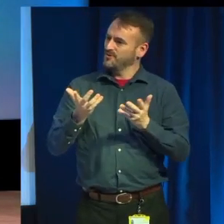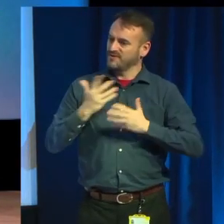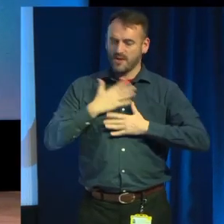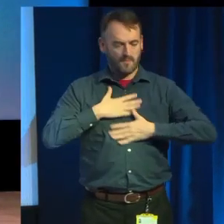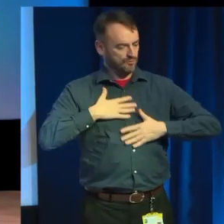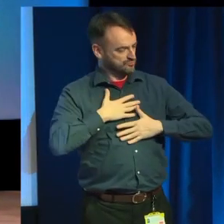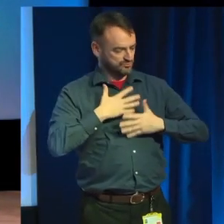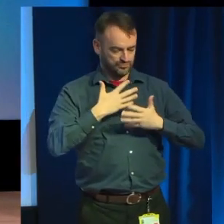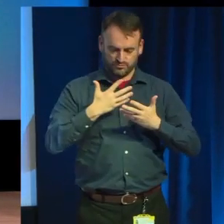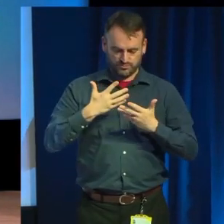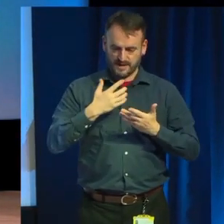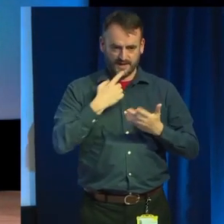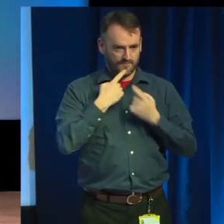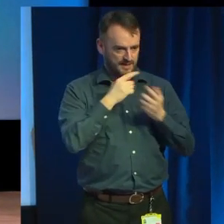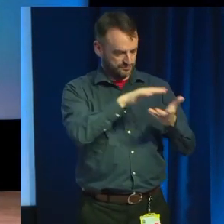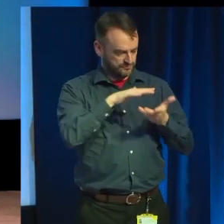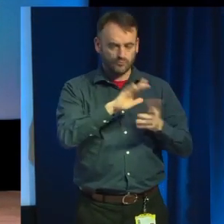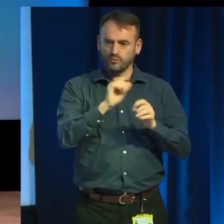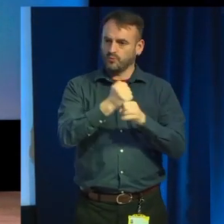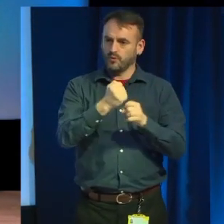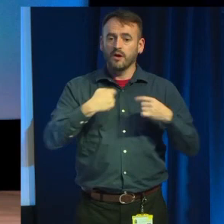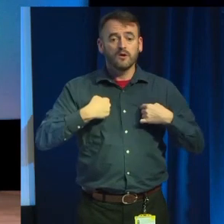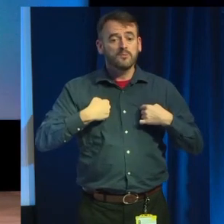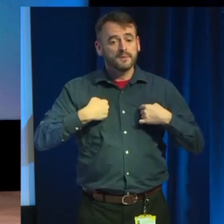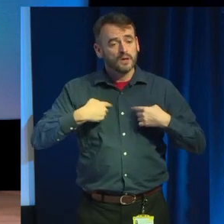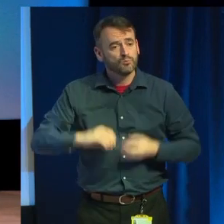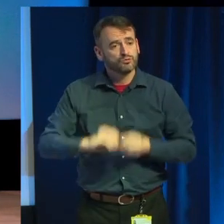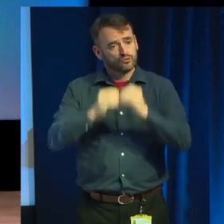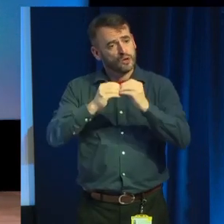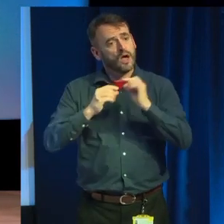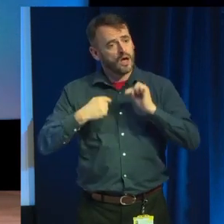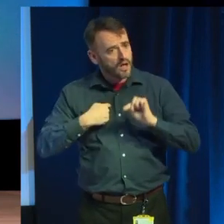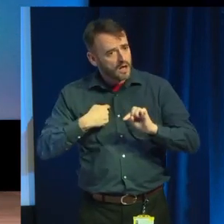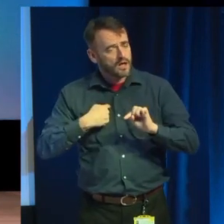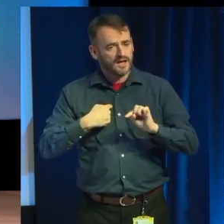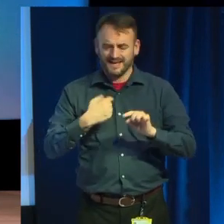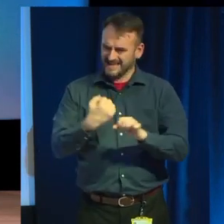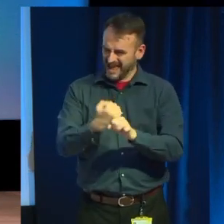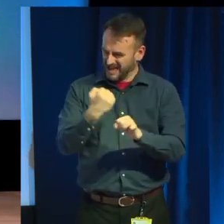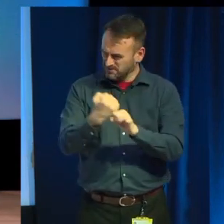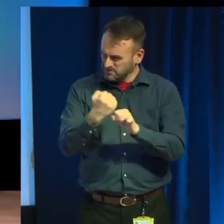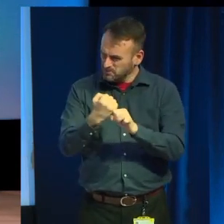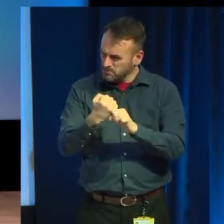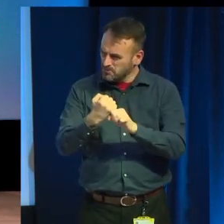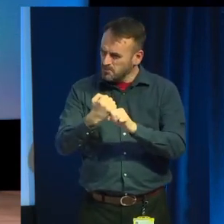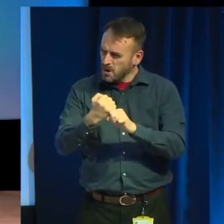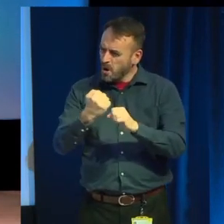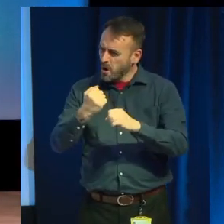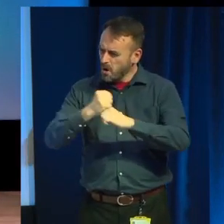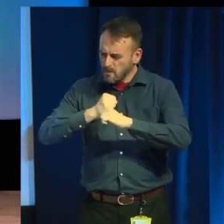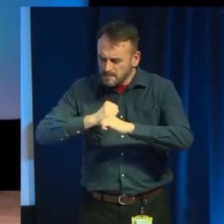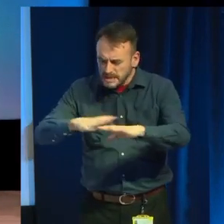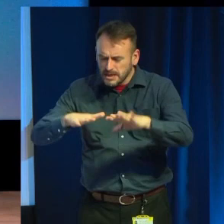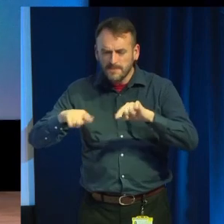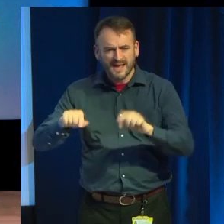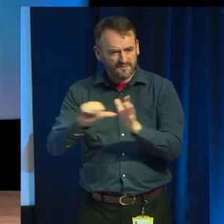As a producer, I can say that games are a very difficult medium. They have tons of different